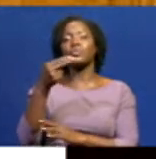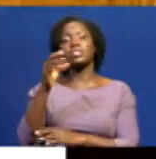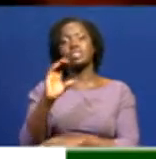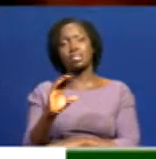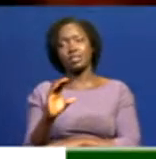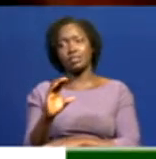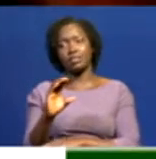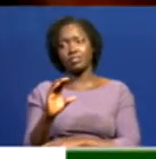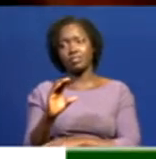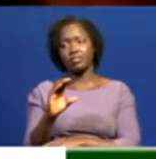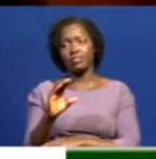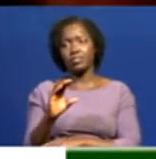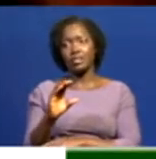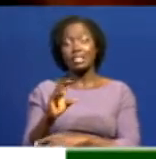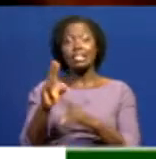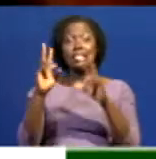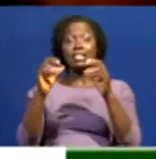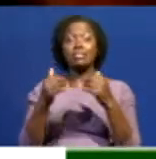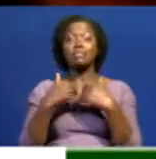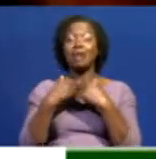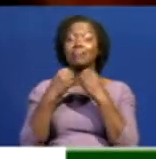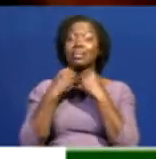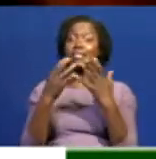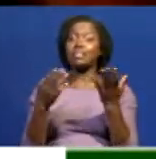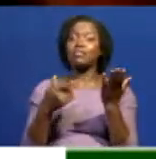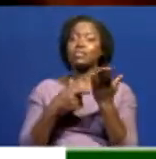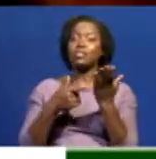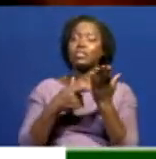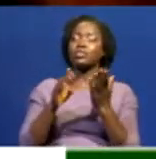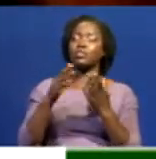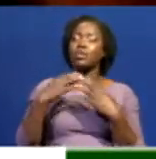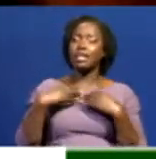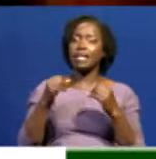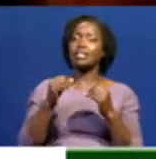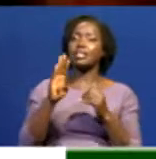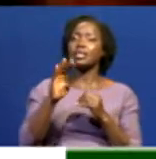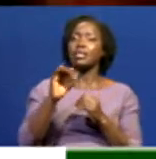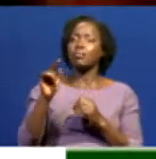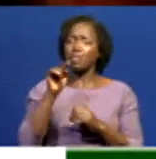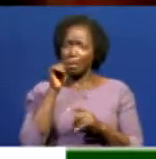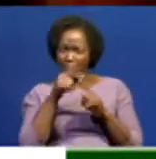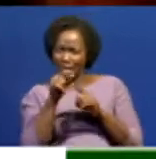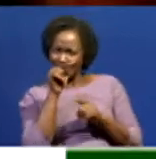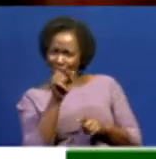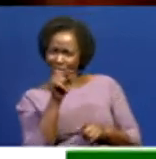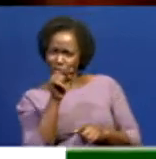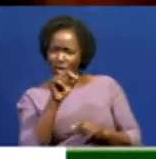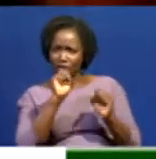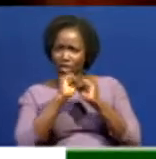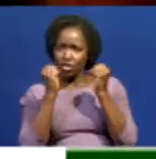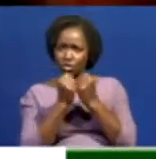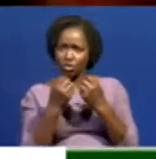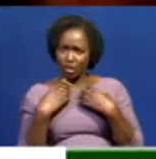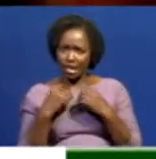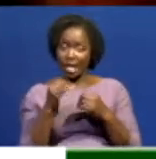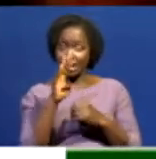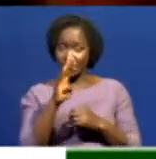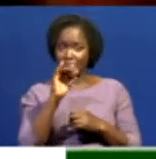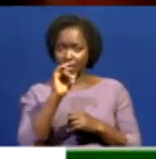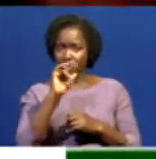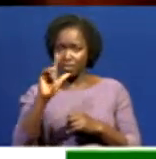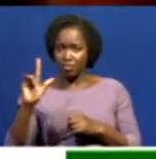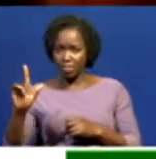coverage. There are no issues on the Digital Health Bill, but this particular Social Health Bill is the one